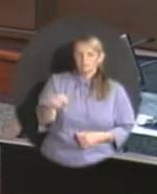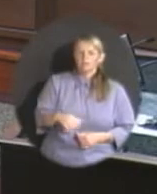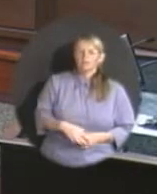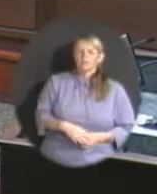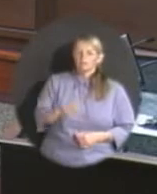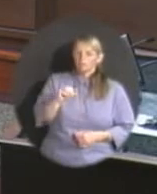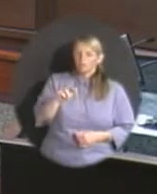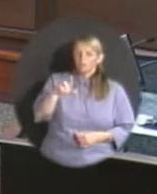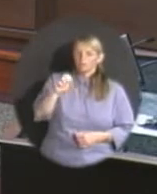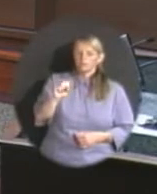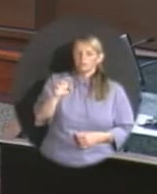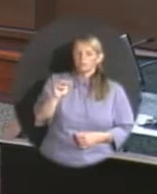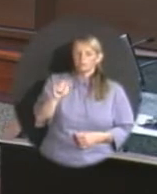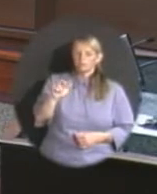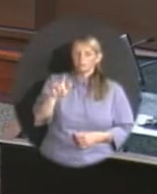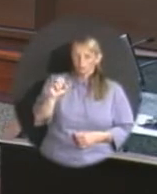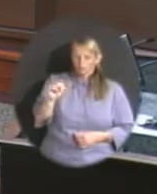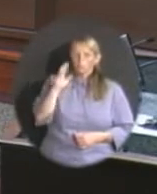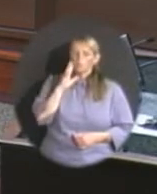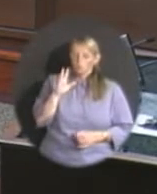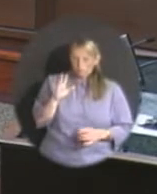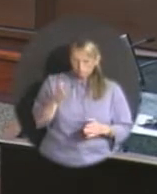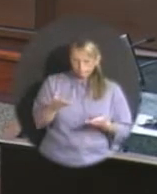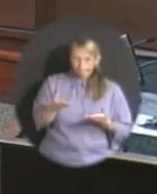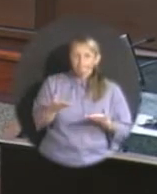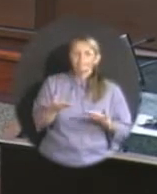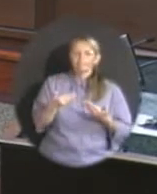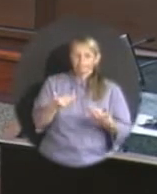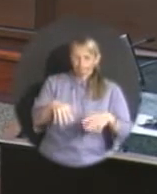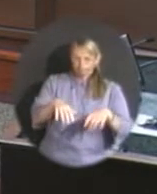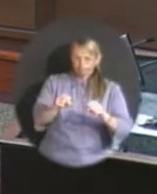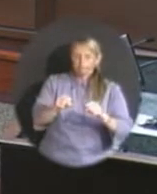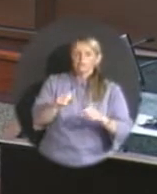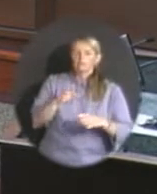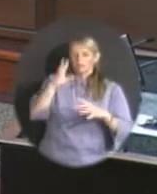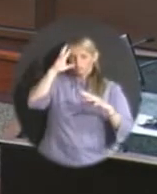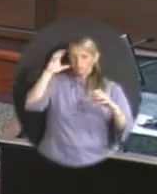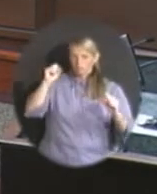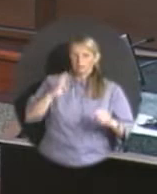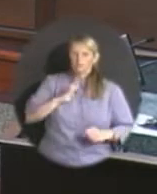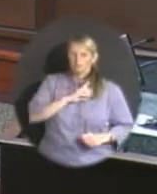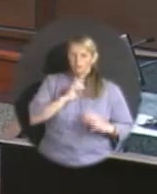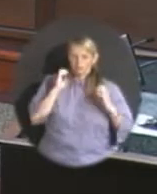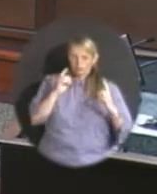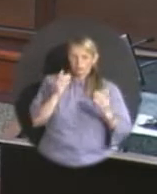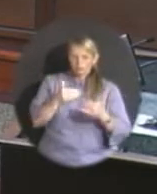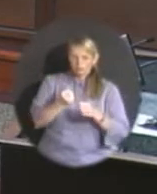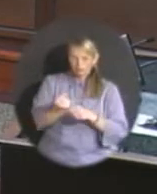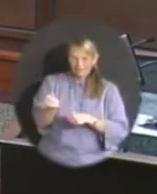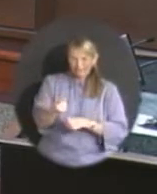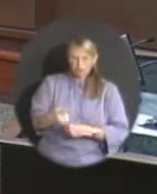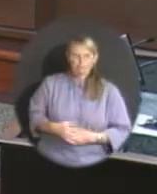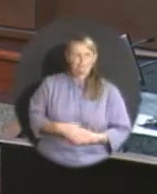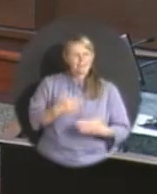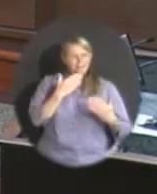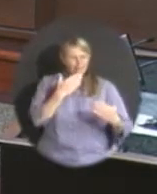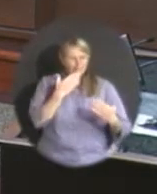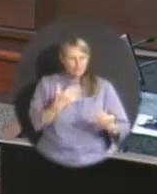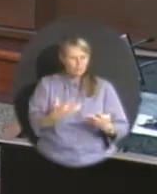as president of the Board of Education for next school year. Thank It's your you. gavel. Thank you very